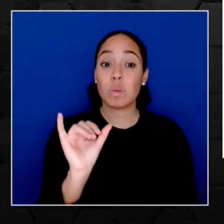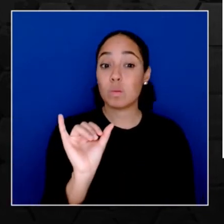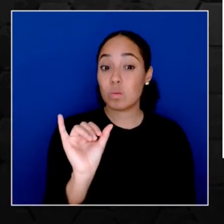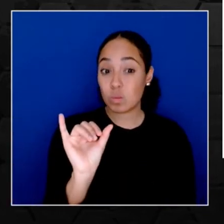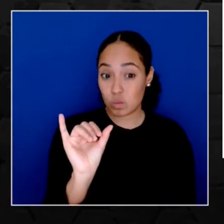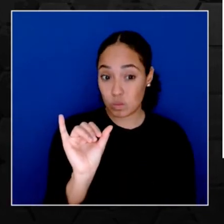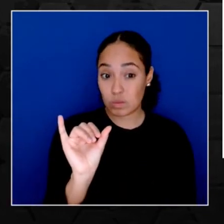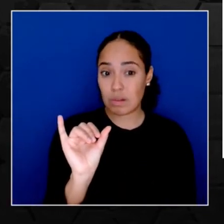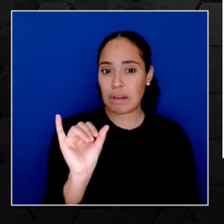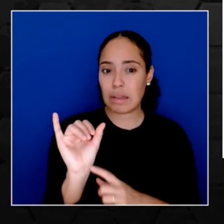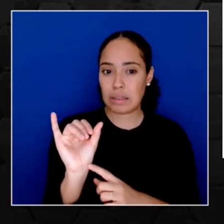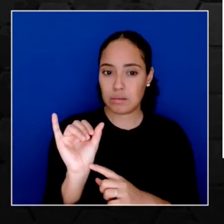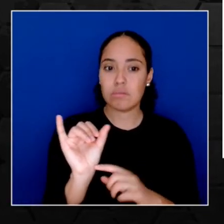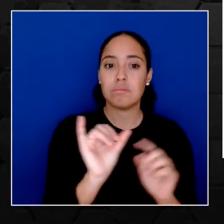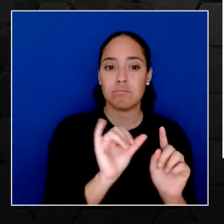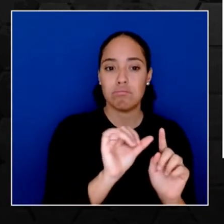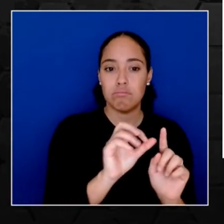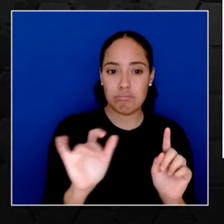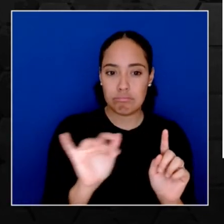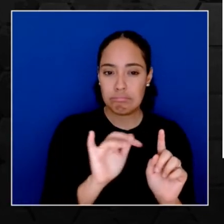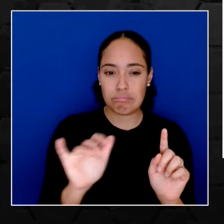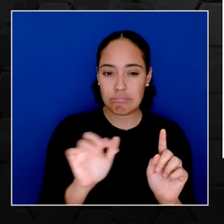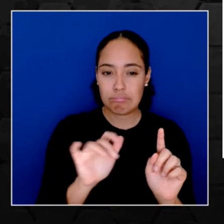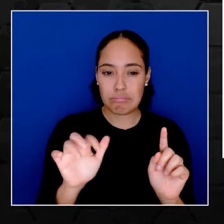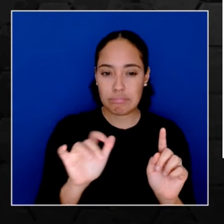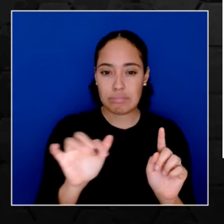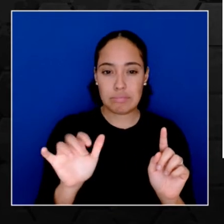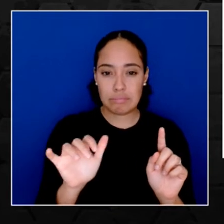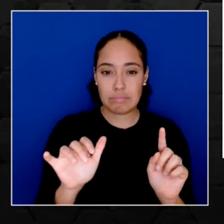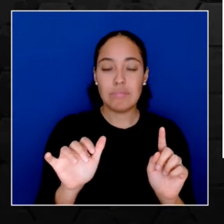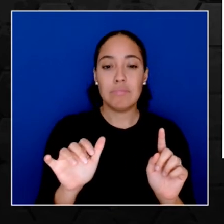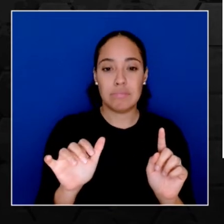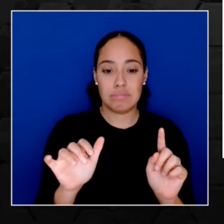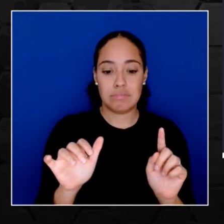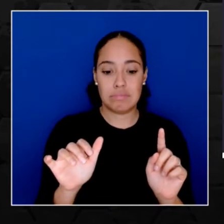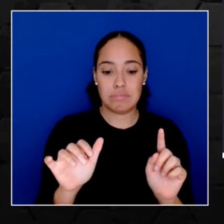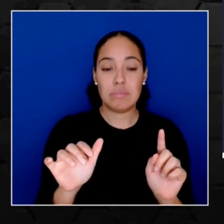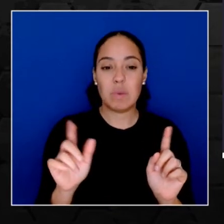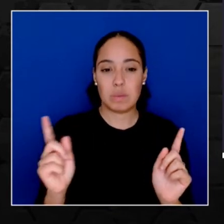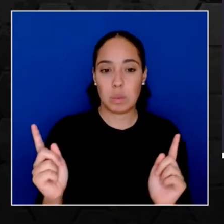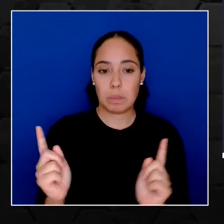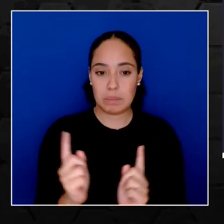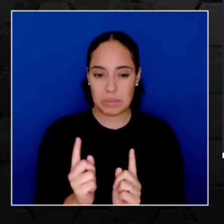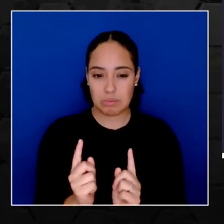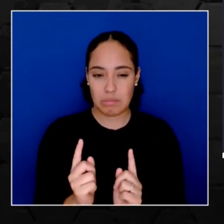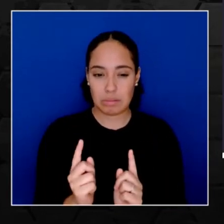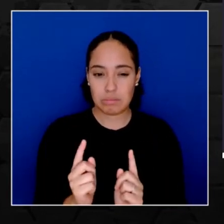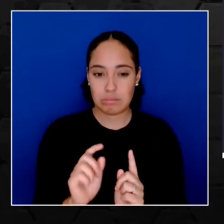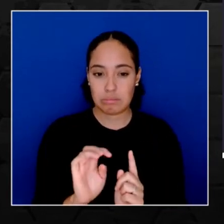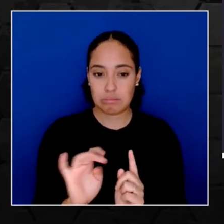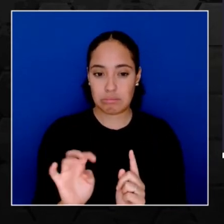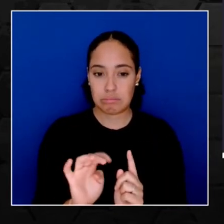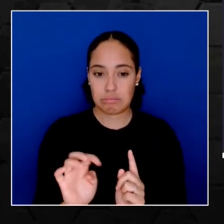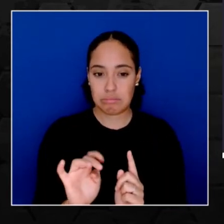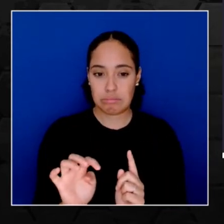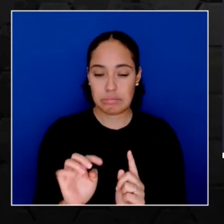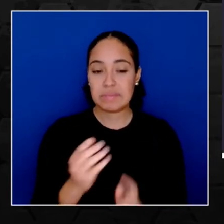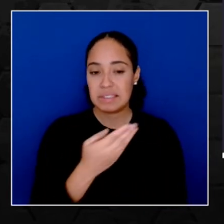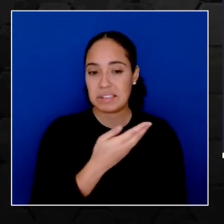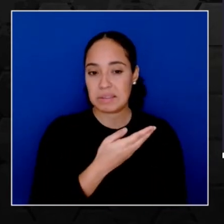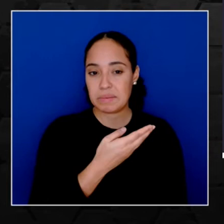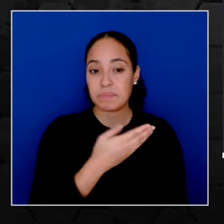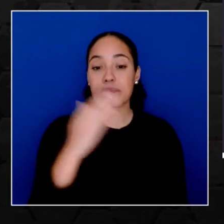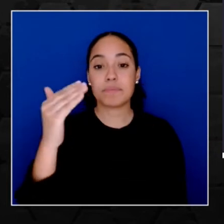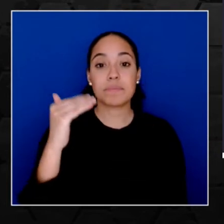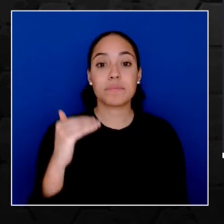just optimizing that part in a minimize, like I have to minimize that stuff. So that's what I'm doing here. Cool. Now the starting